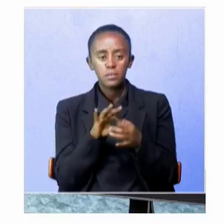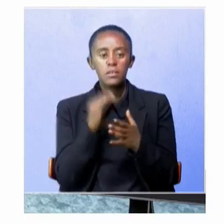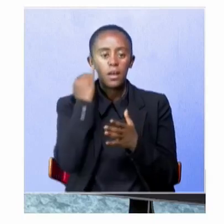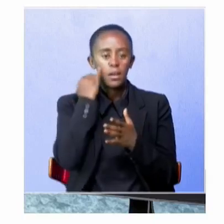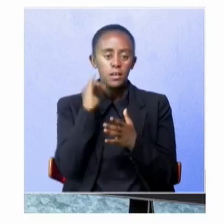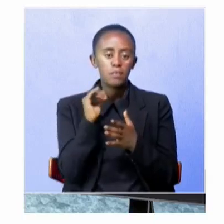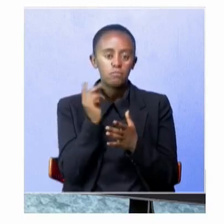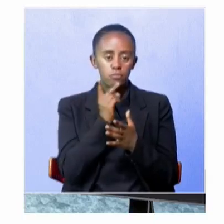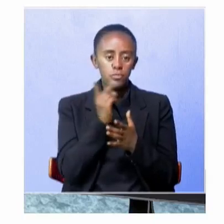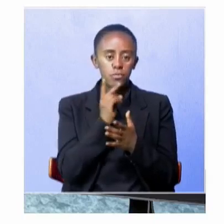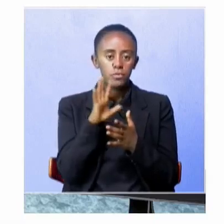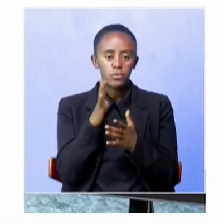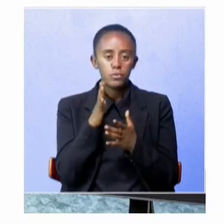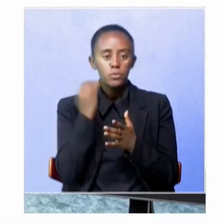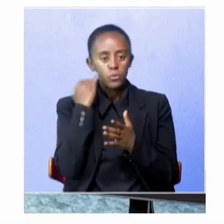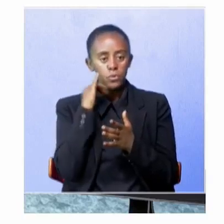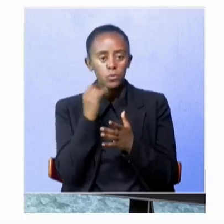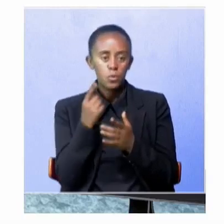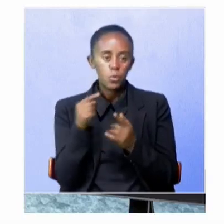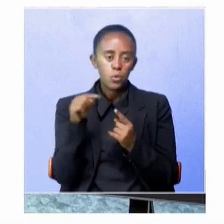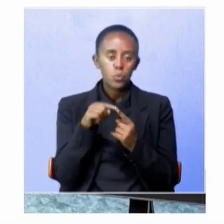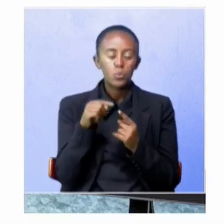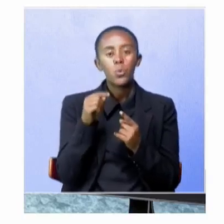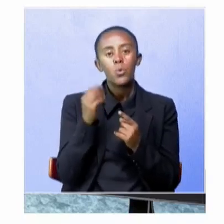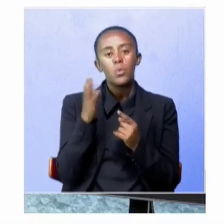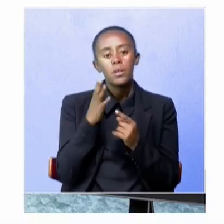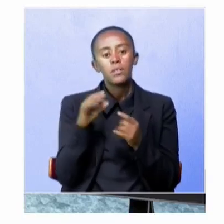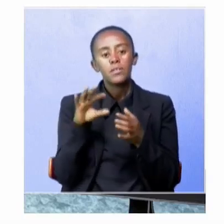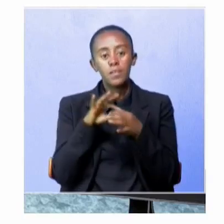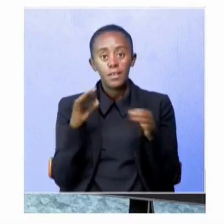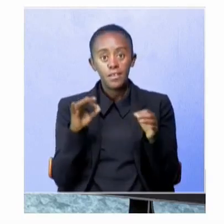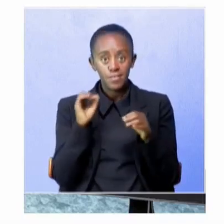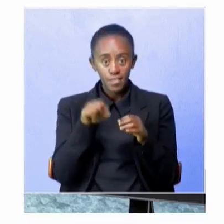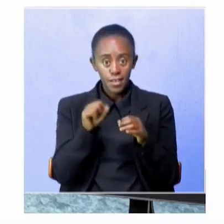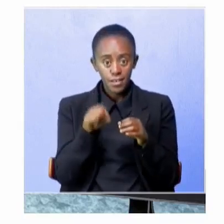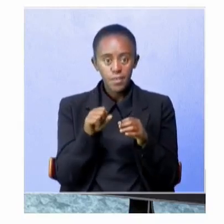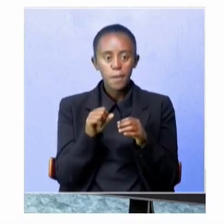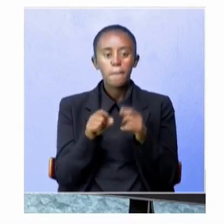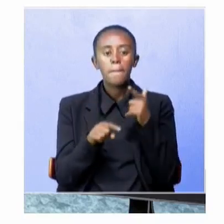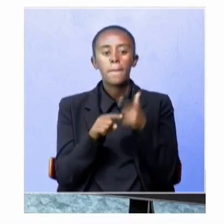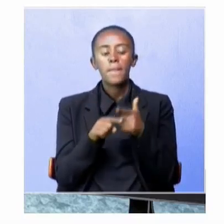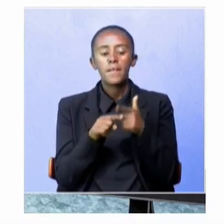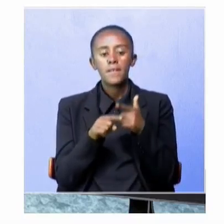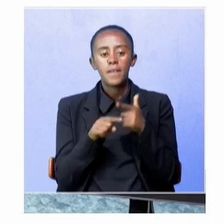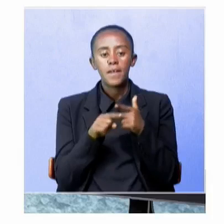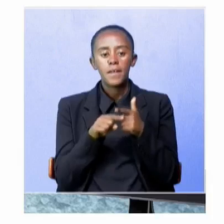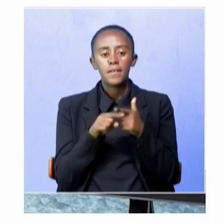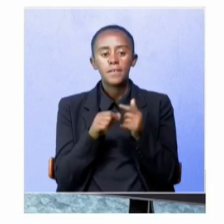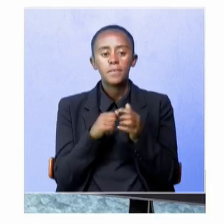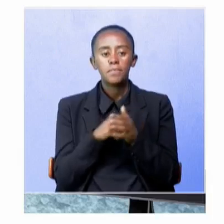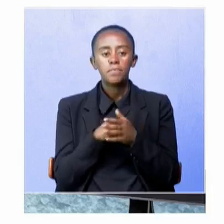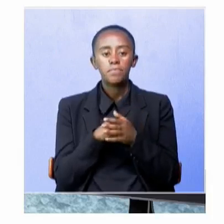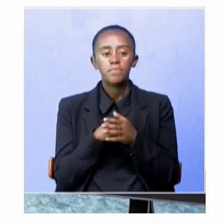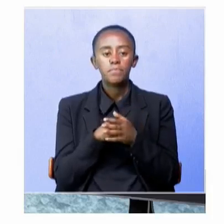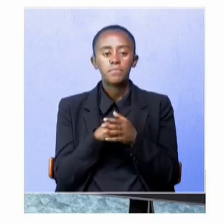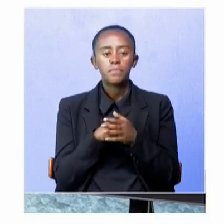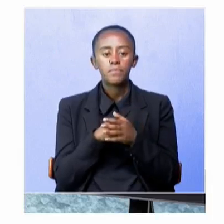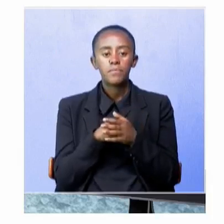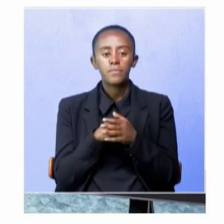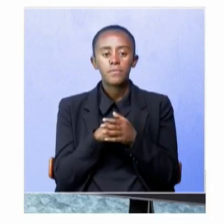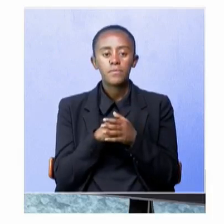ideas or two related sentences, yes? And the second one,